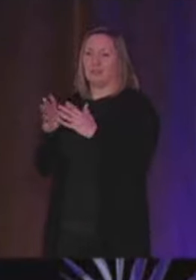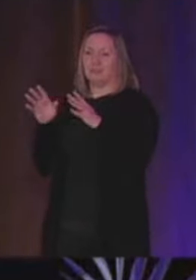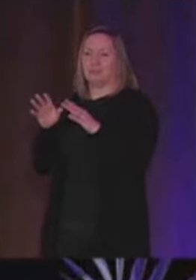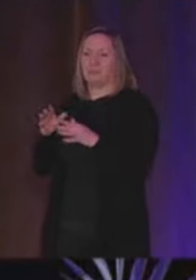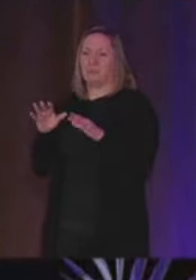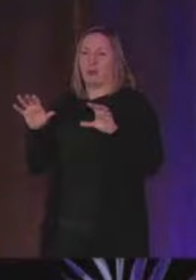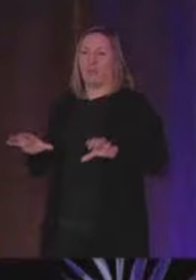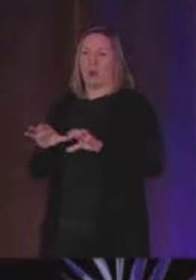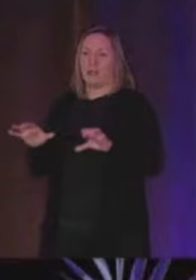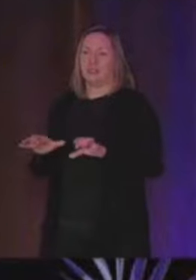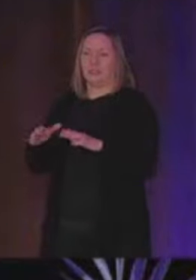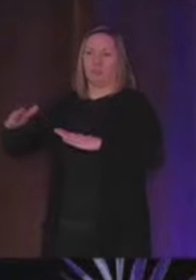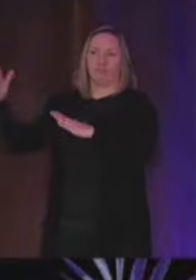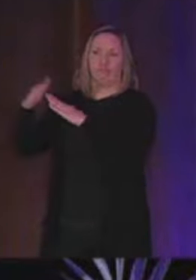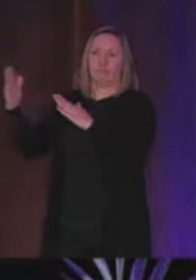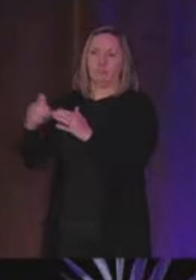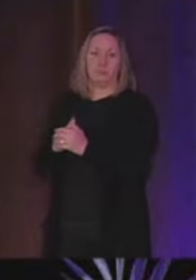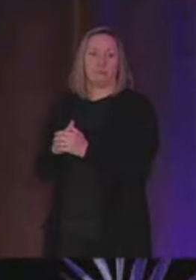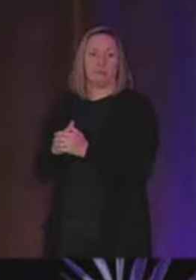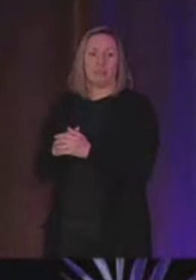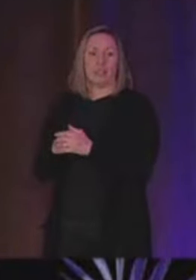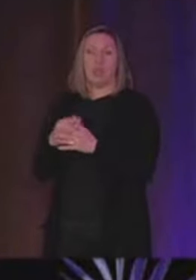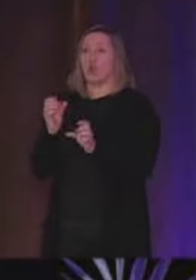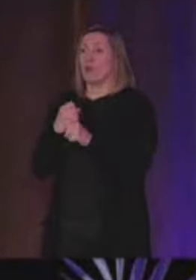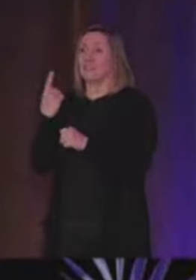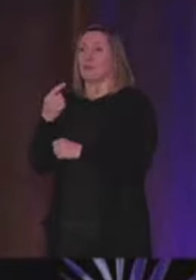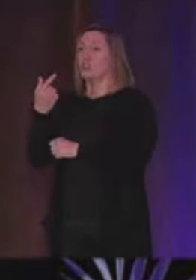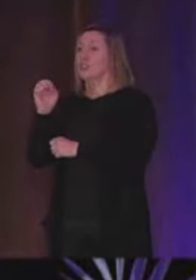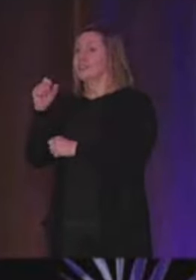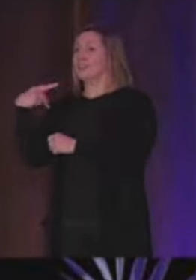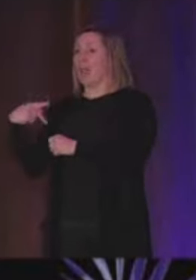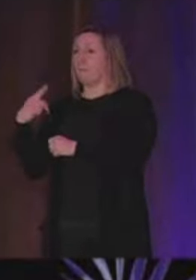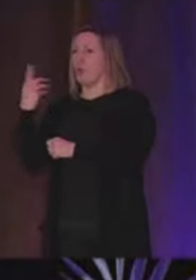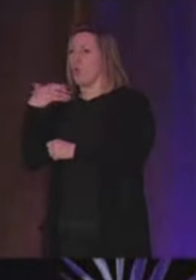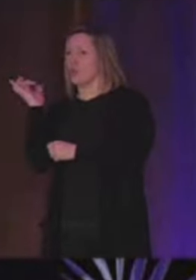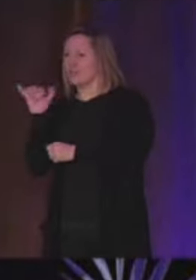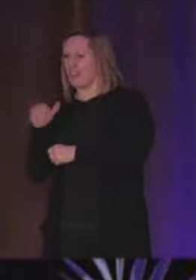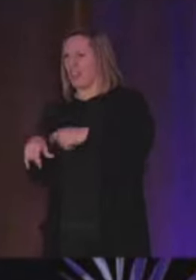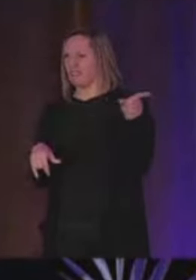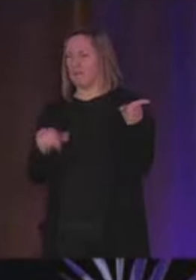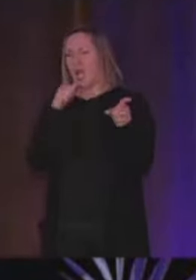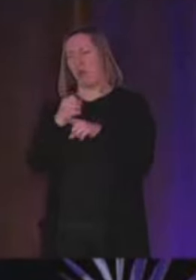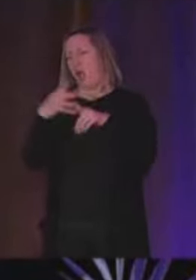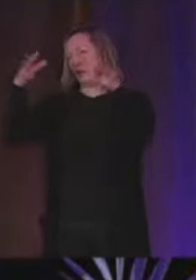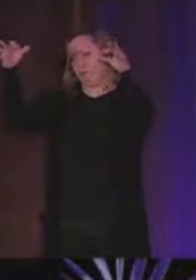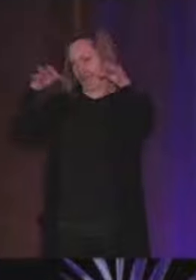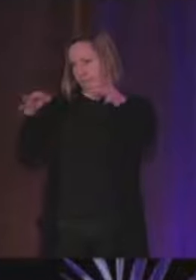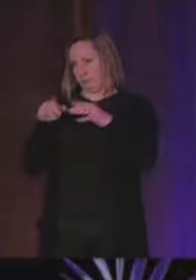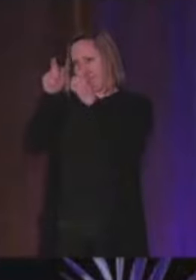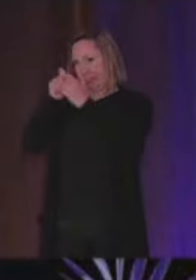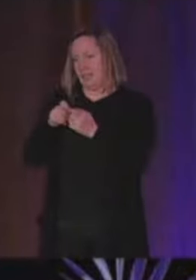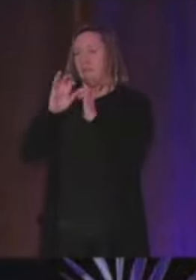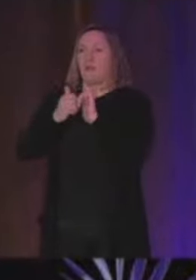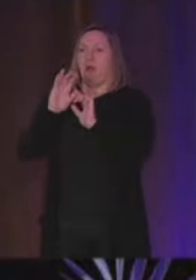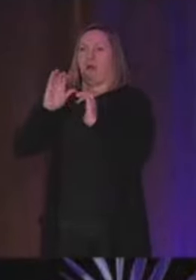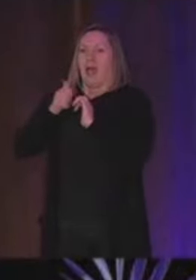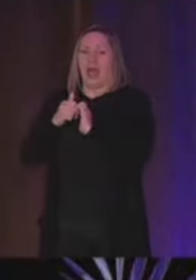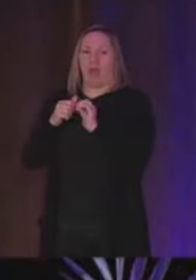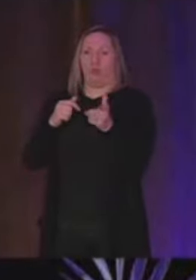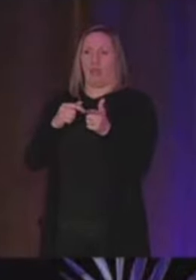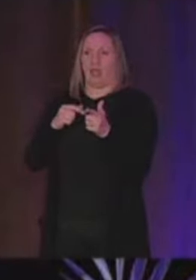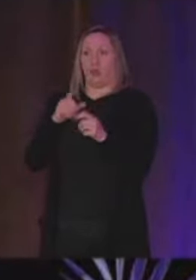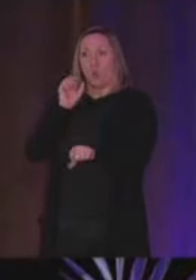Creating a timeline with GSAP looks something like this. I'm not gonna get into details about how exactly all this